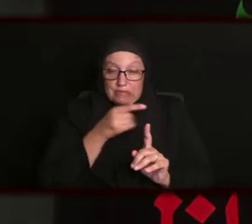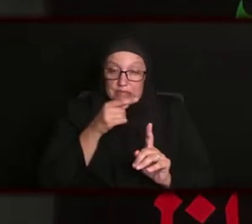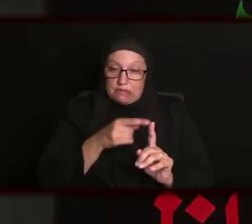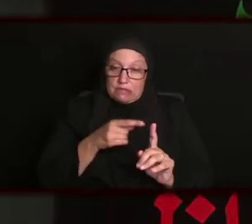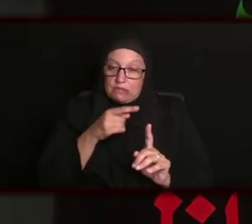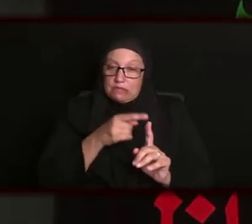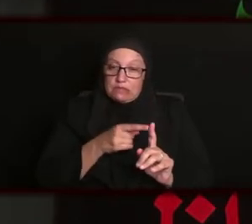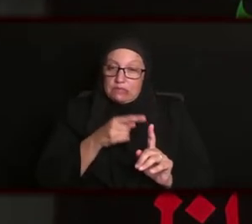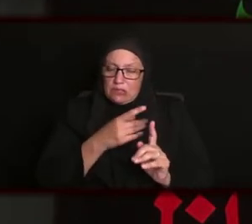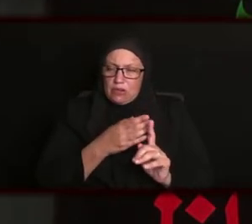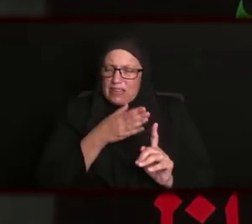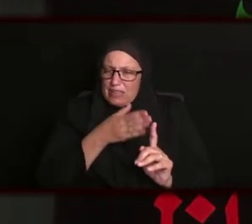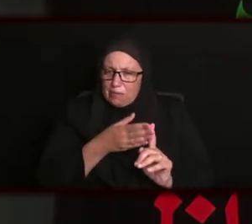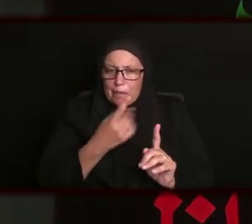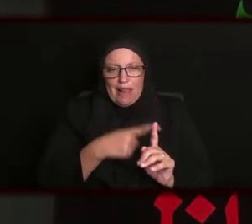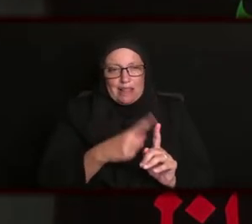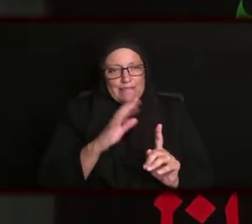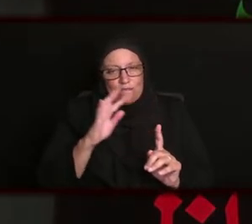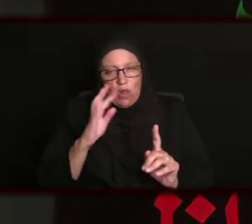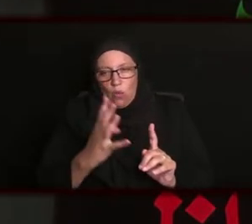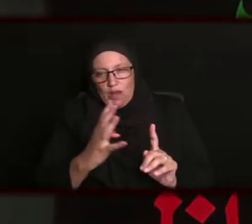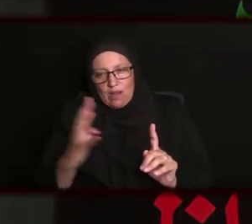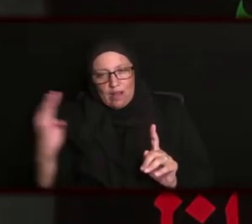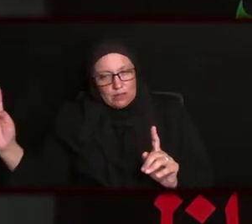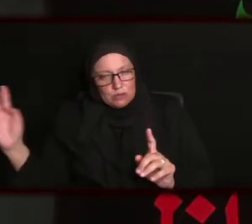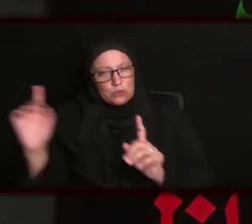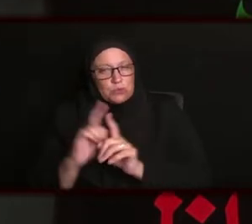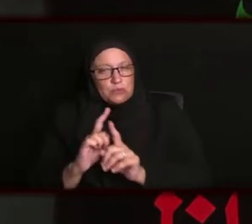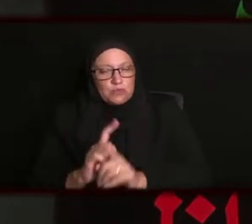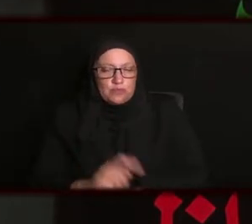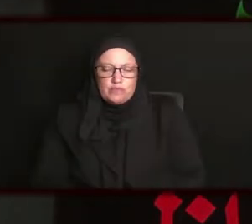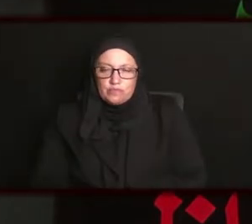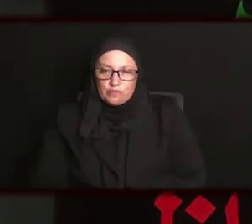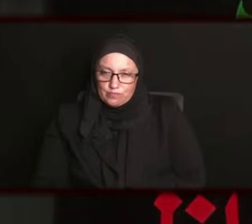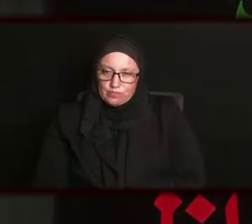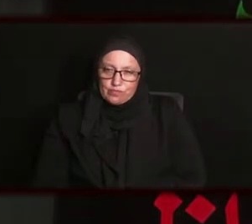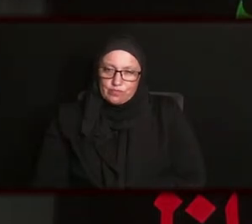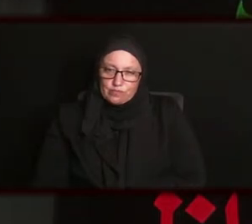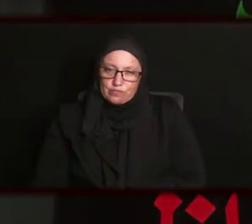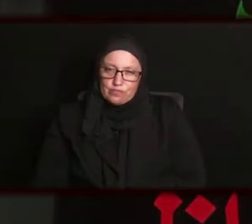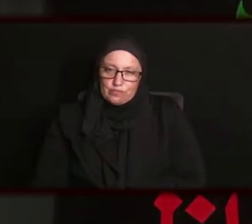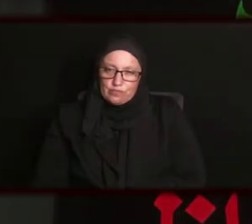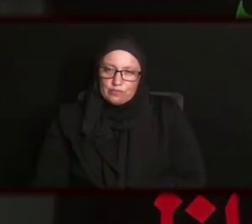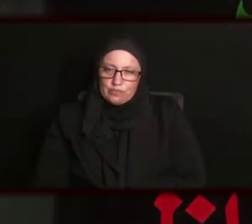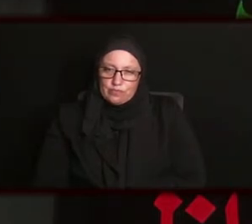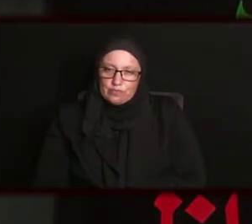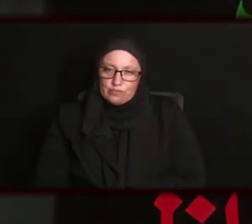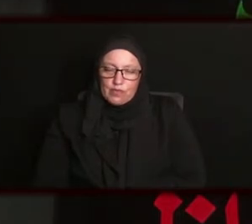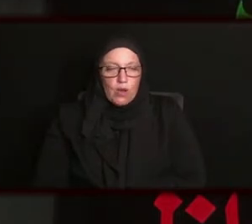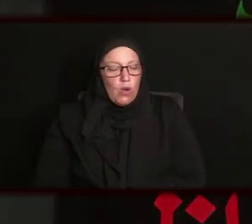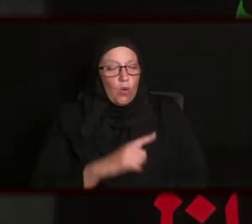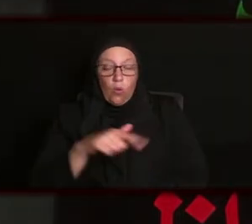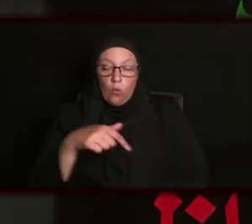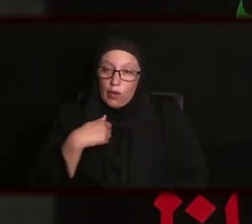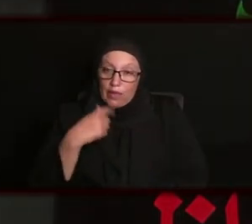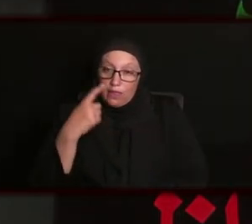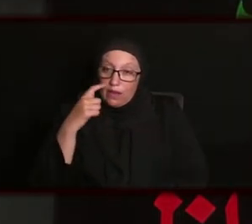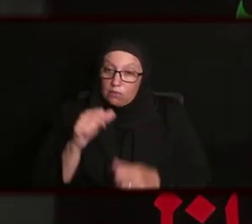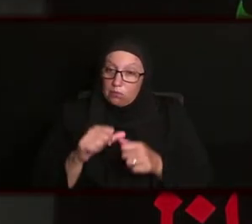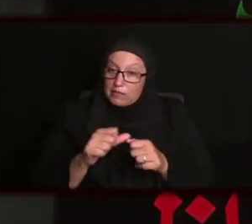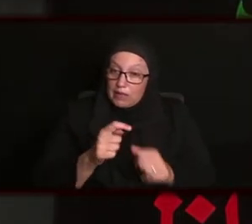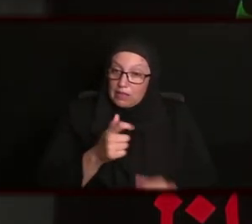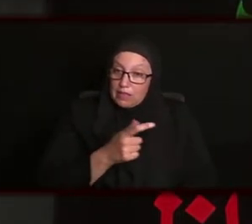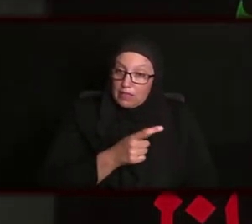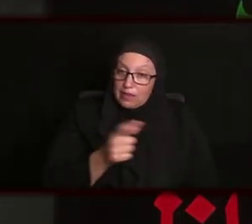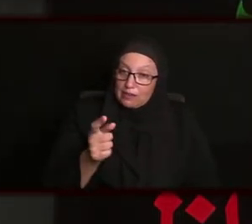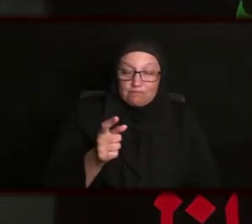the followers of Ahlul Bayt at that time were tested, we all have to be tested as well. Our exams,